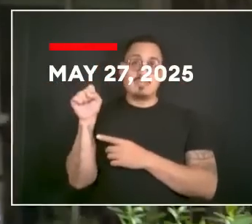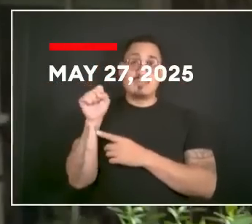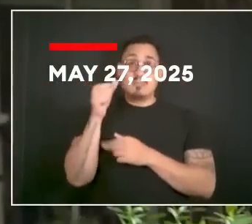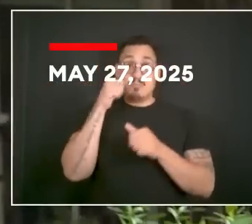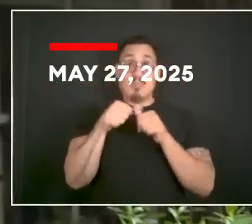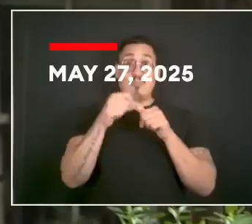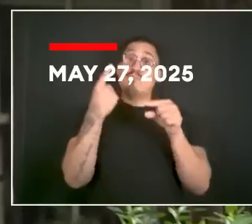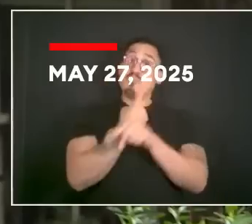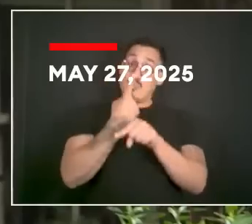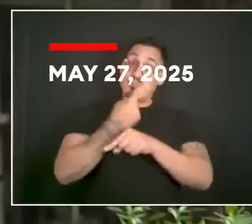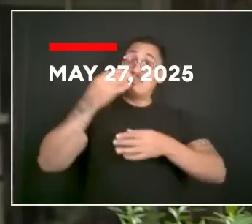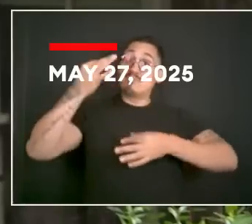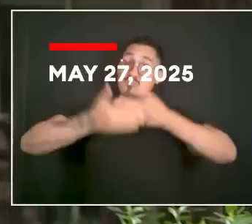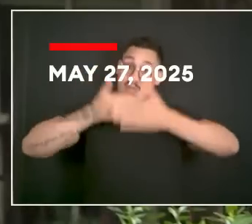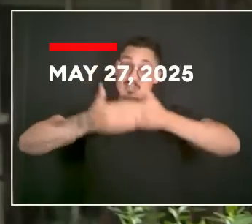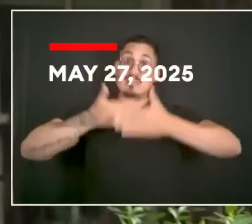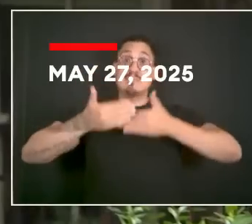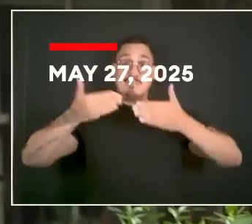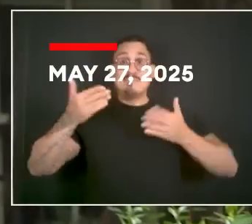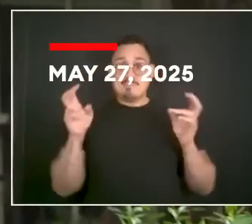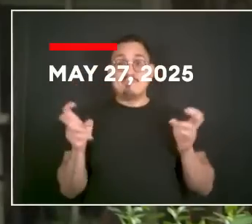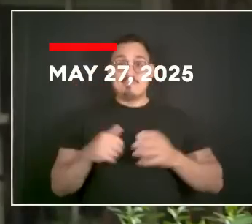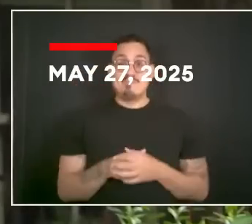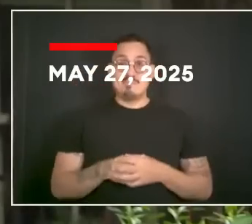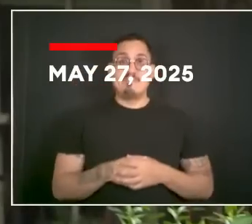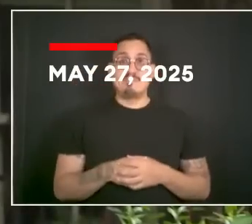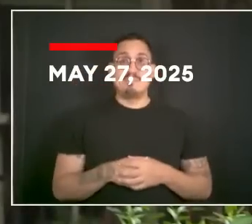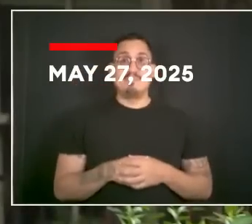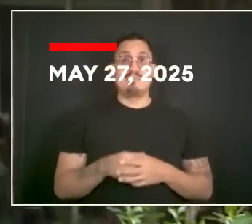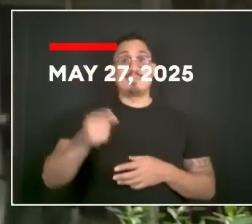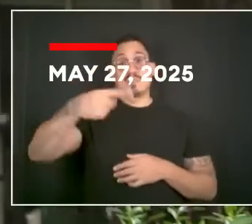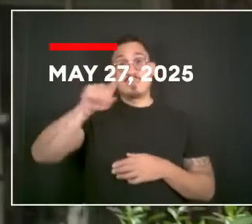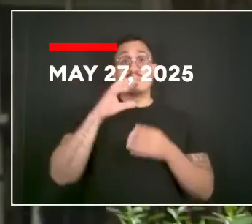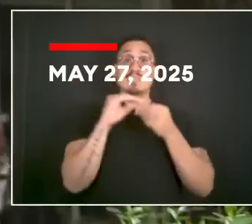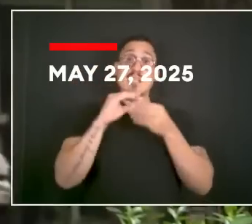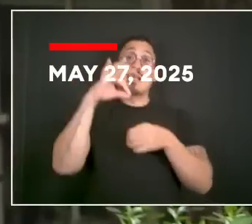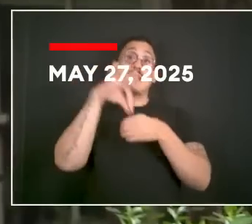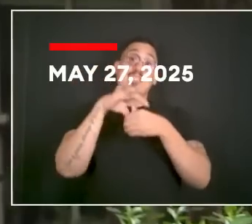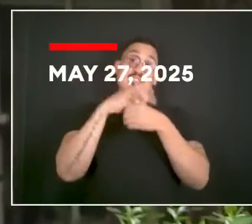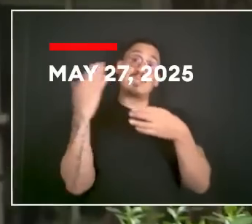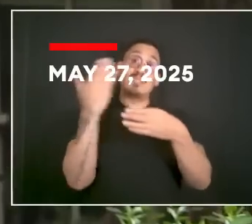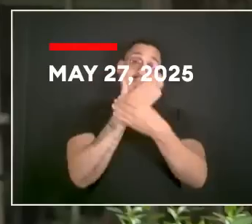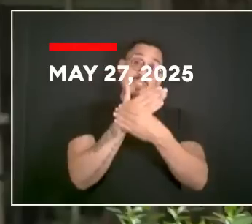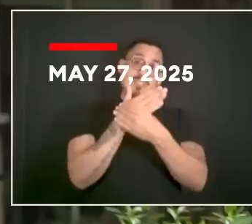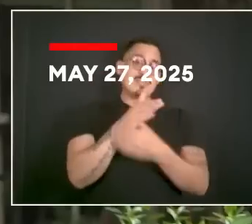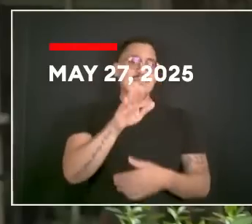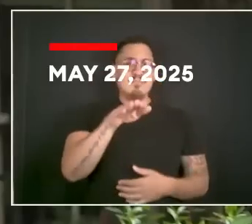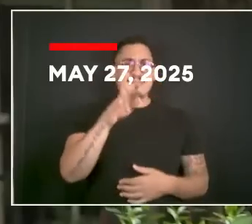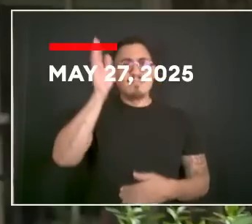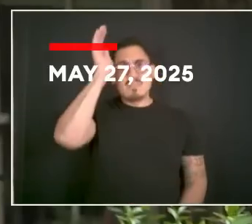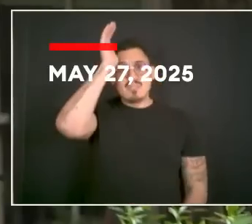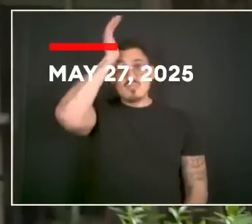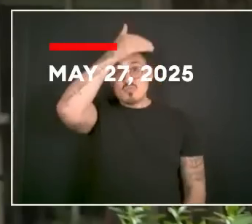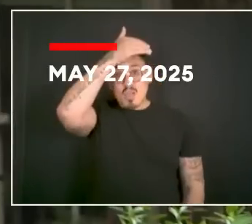forward. And for those who say the election interference, I believe Trump was on trial while he was running for president,